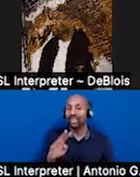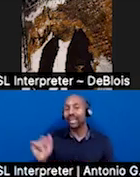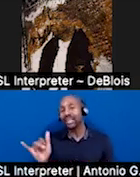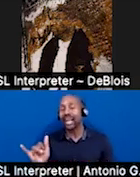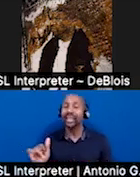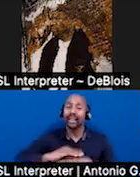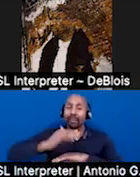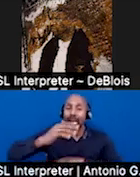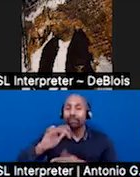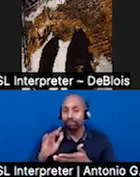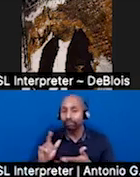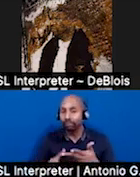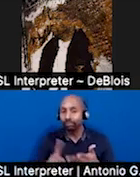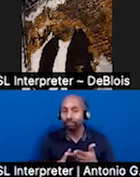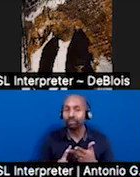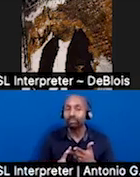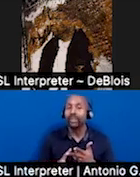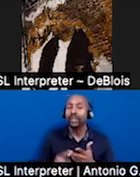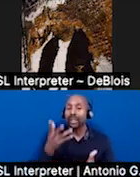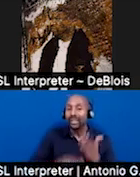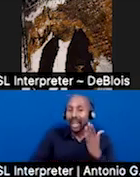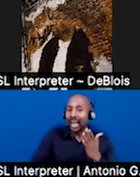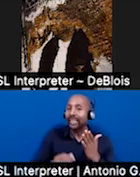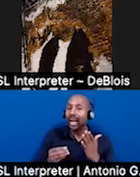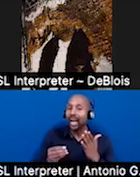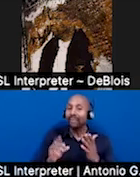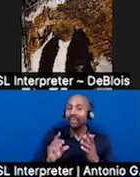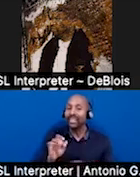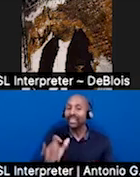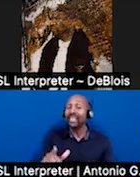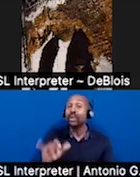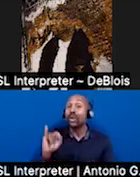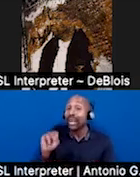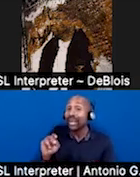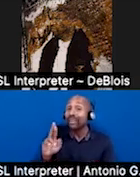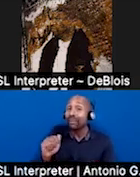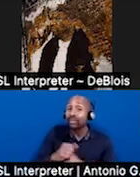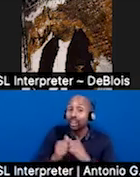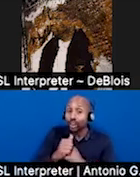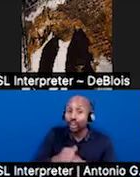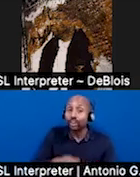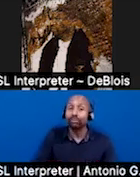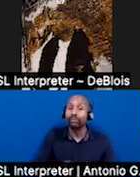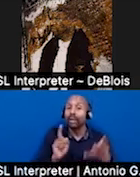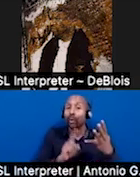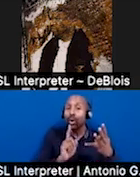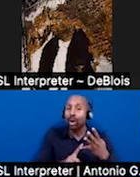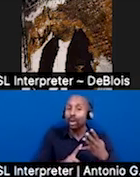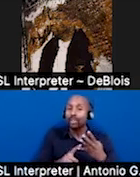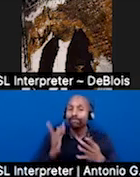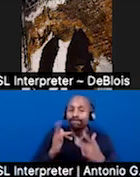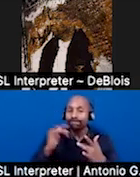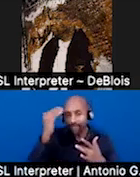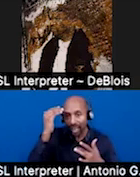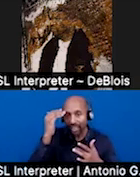Number 4, a lack of knowledge or skill to use digital technology. Number 5,